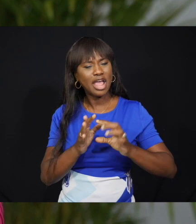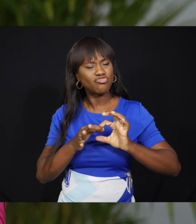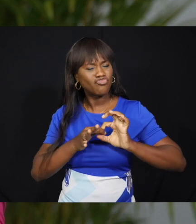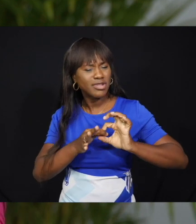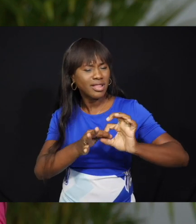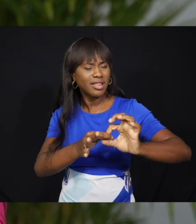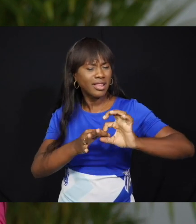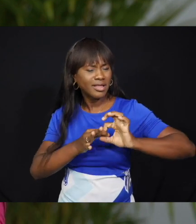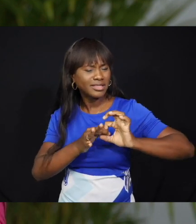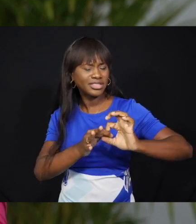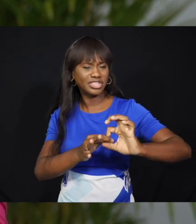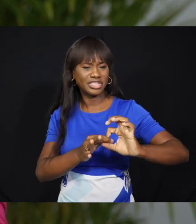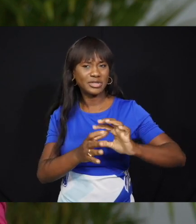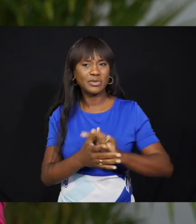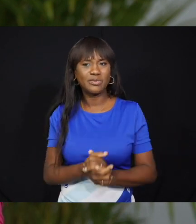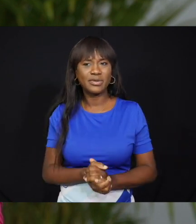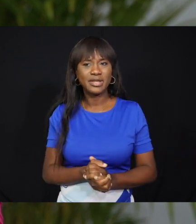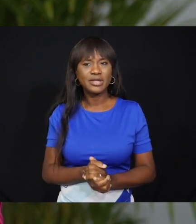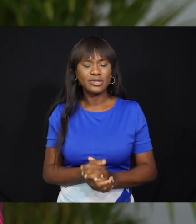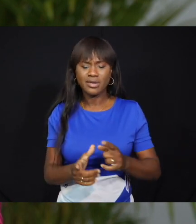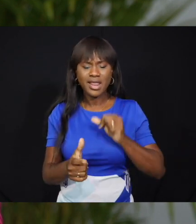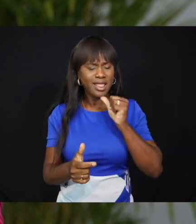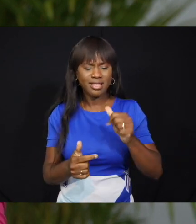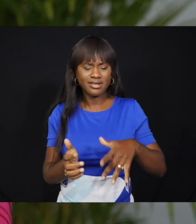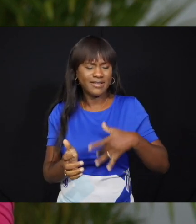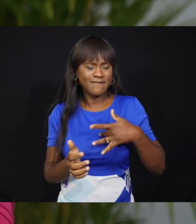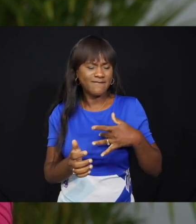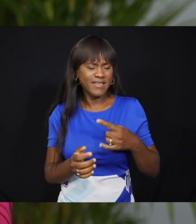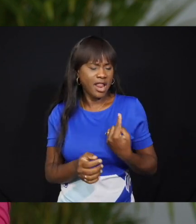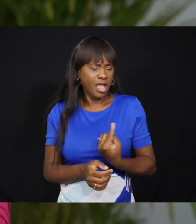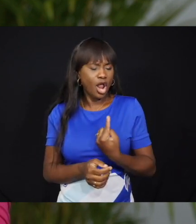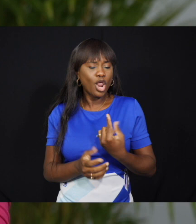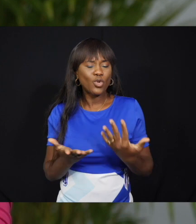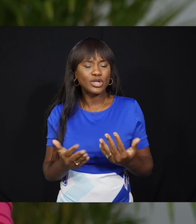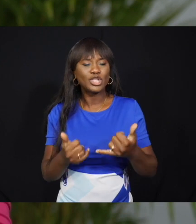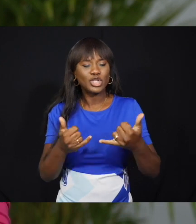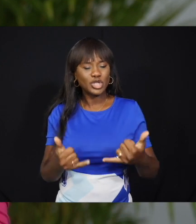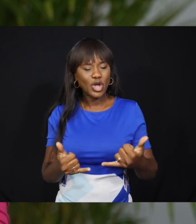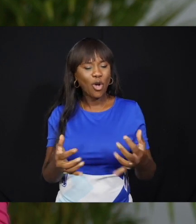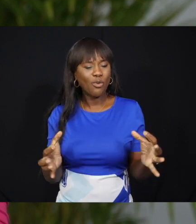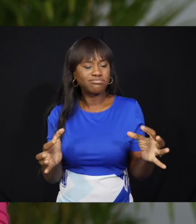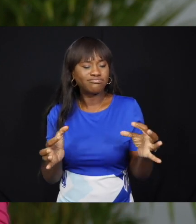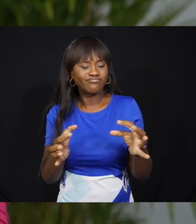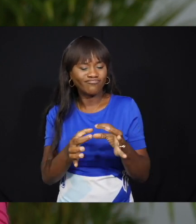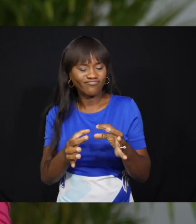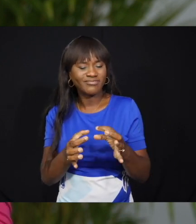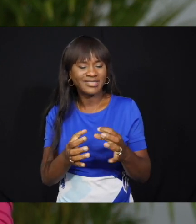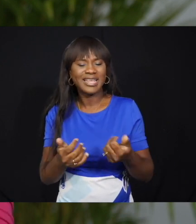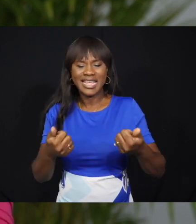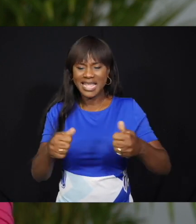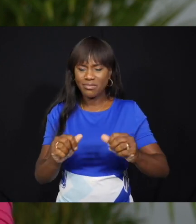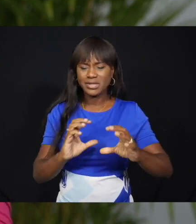of the one who is showing to say they never heard about that. And then you engage and begin bonding. And so